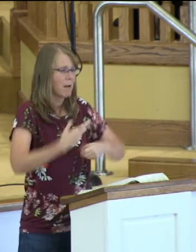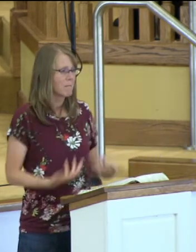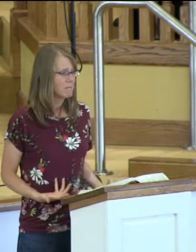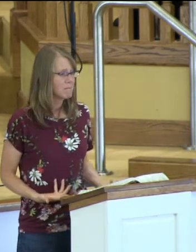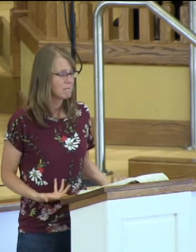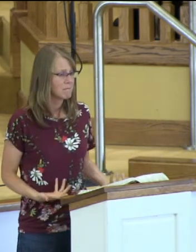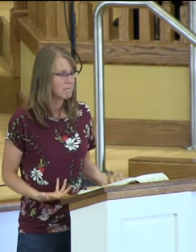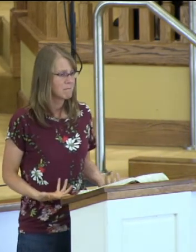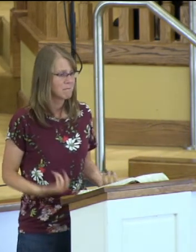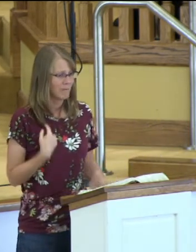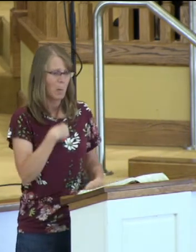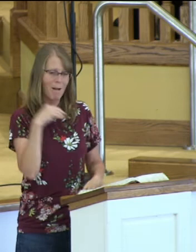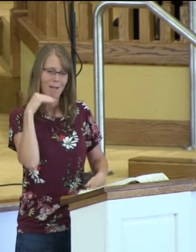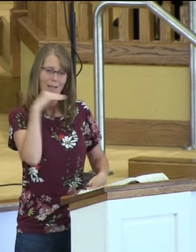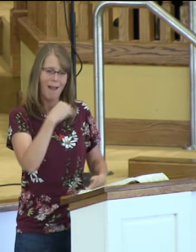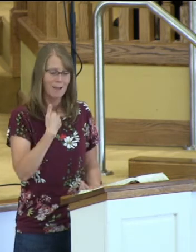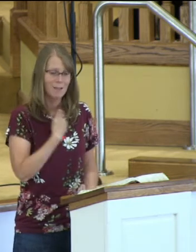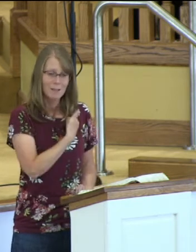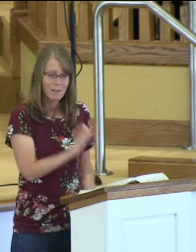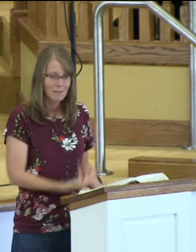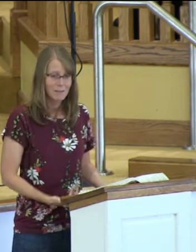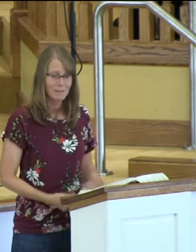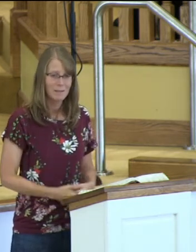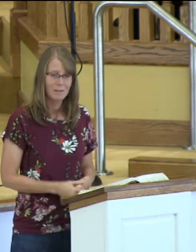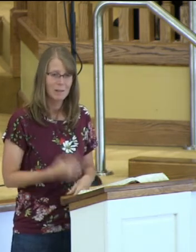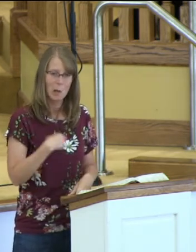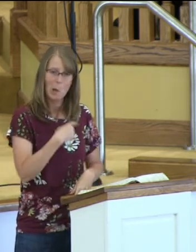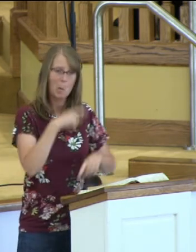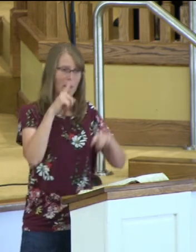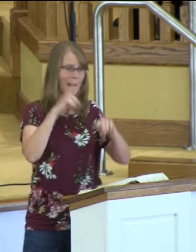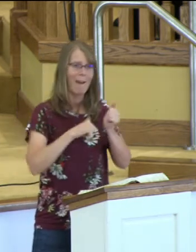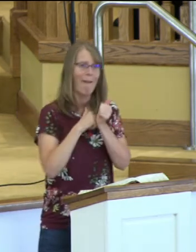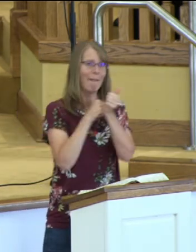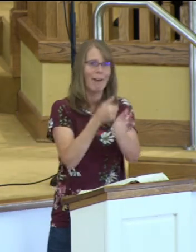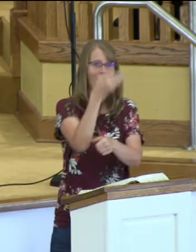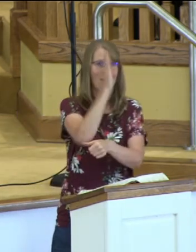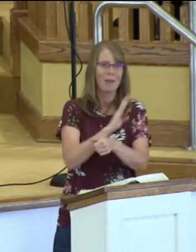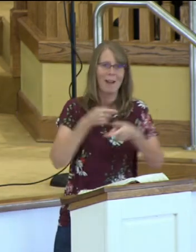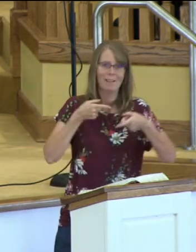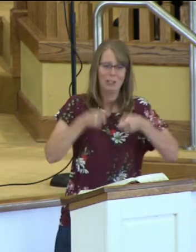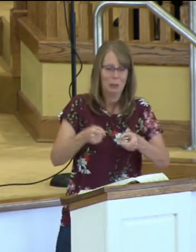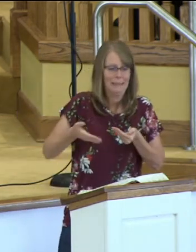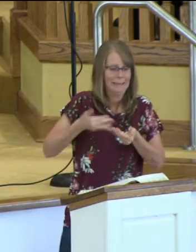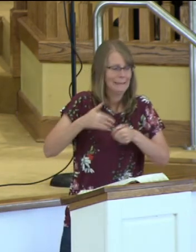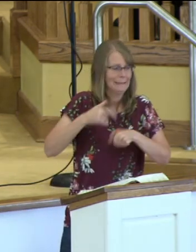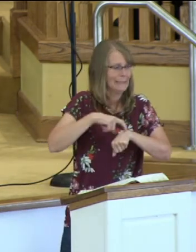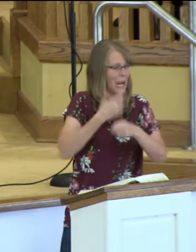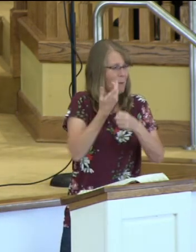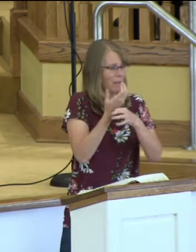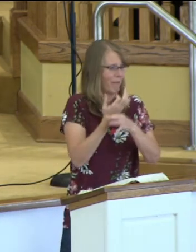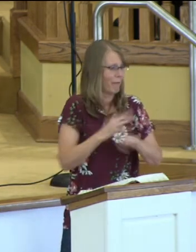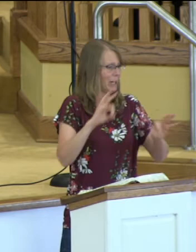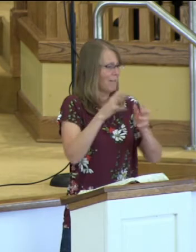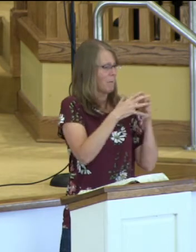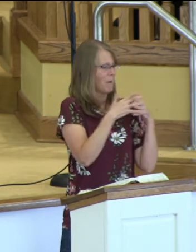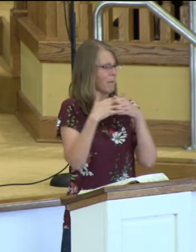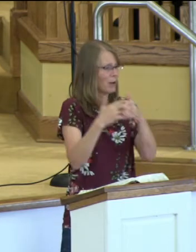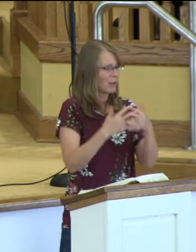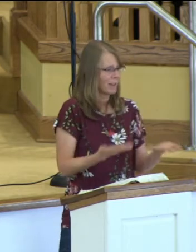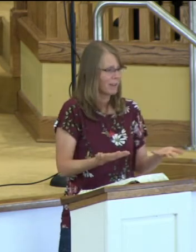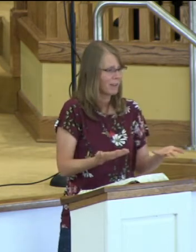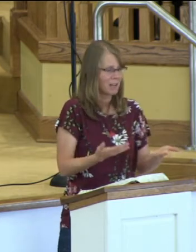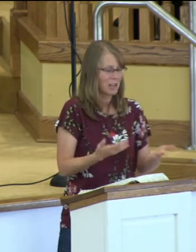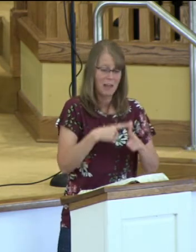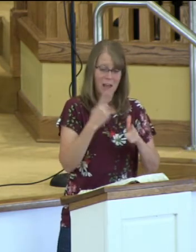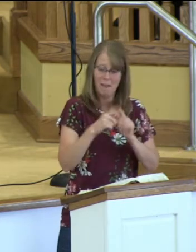I think we're lying to ourselves. We can't do what God asks us to do now in the freedom of America. When are we going to just automatically